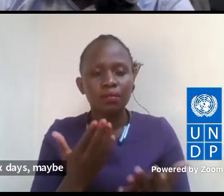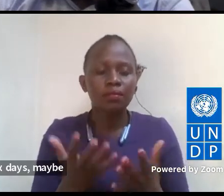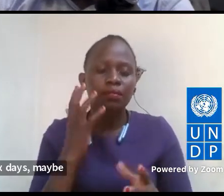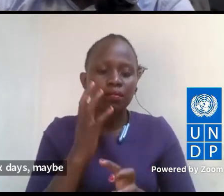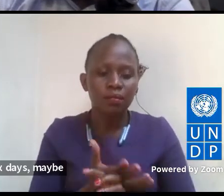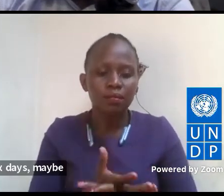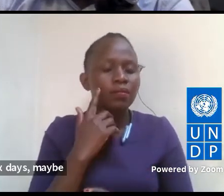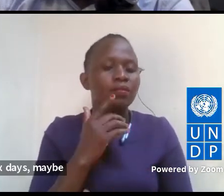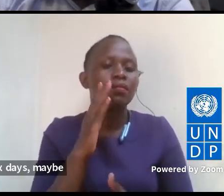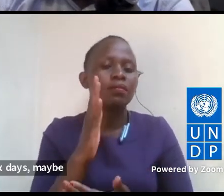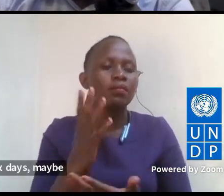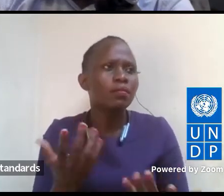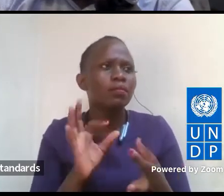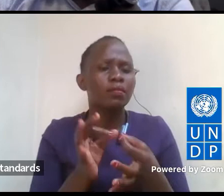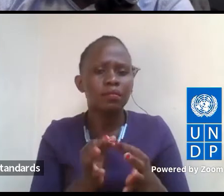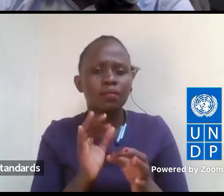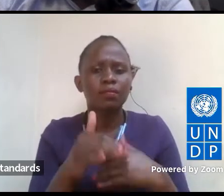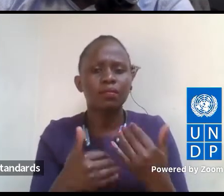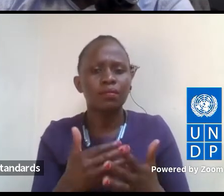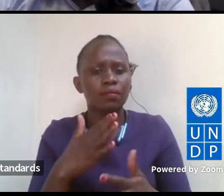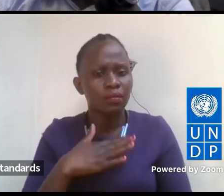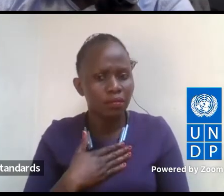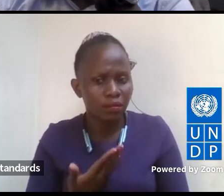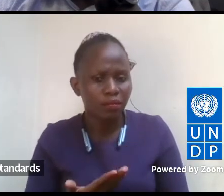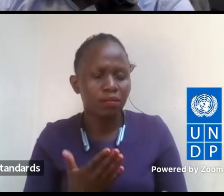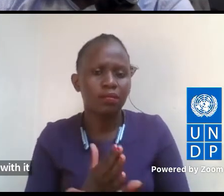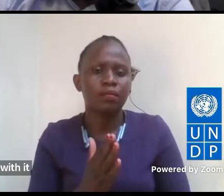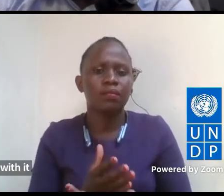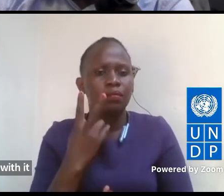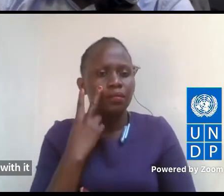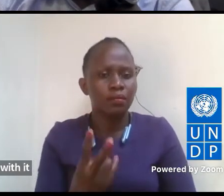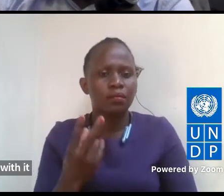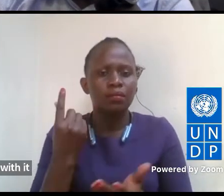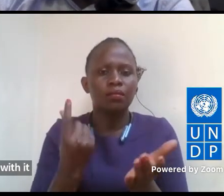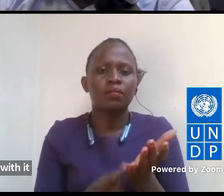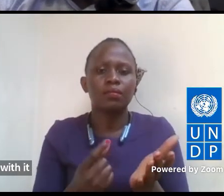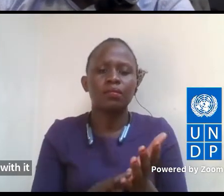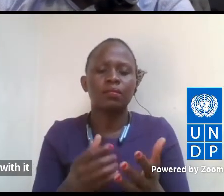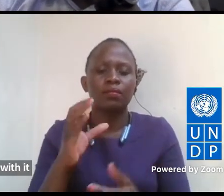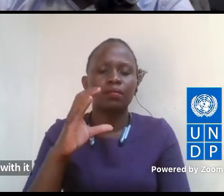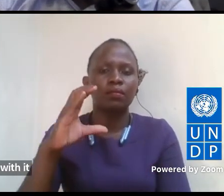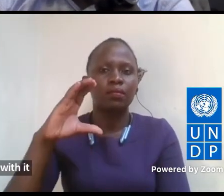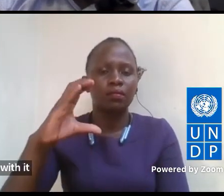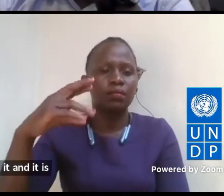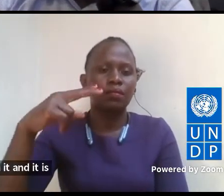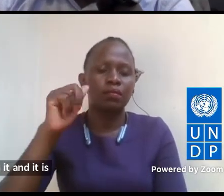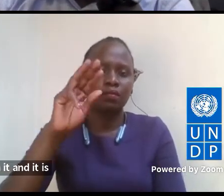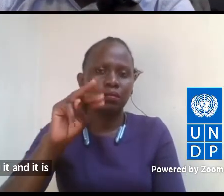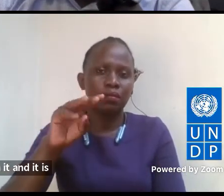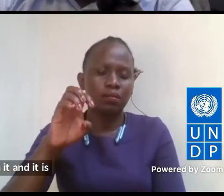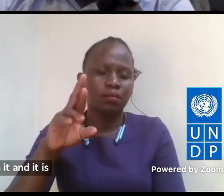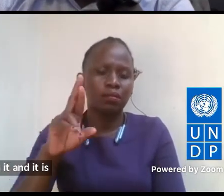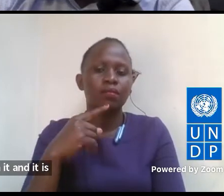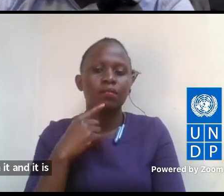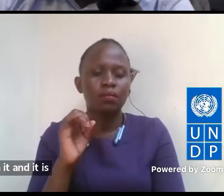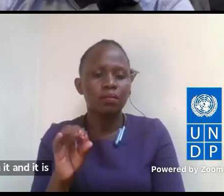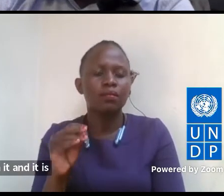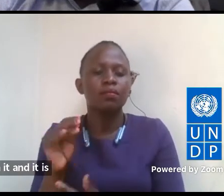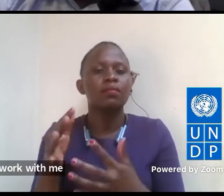interpret some standards on their own. I think also checking with the Uganda Chamber of Mines is possible. Then also you've heard me talk about